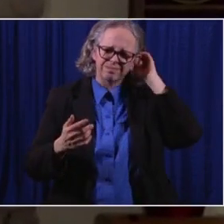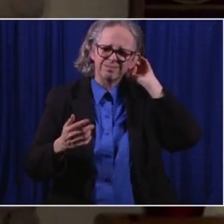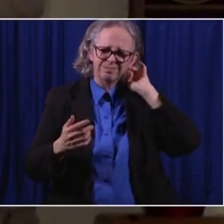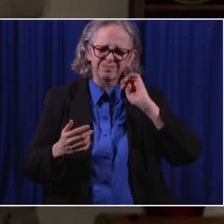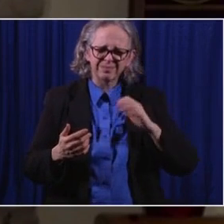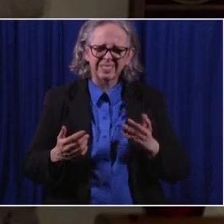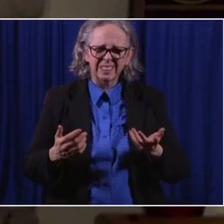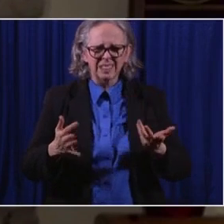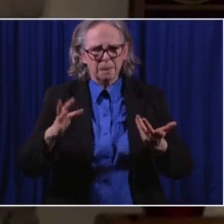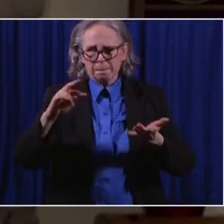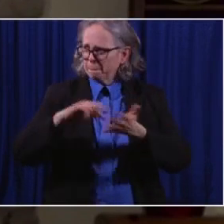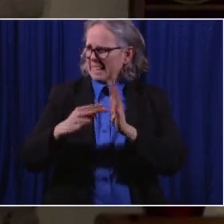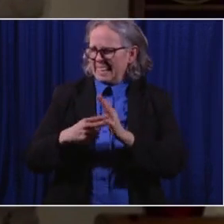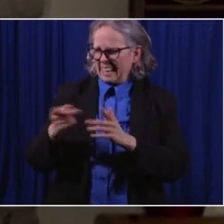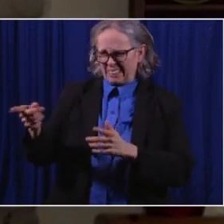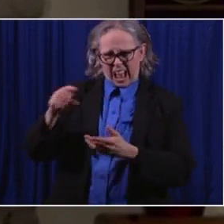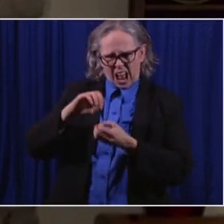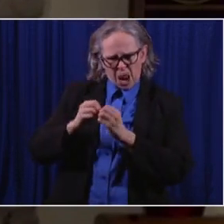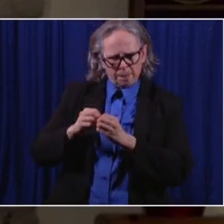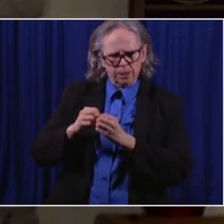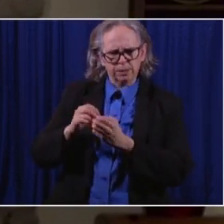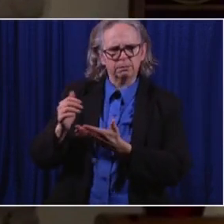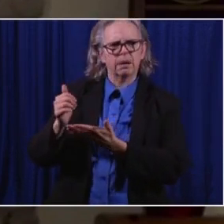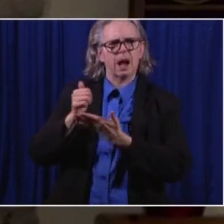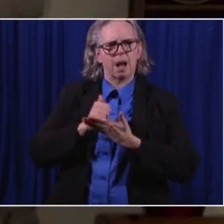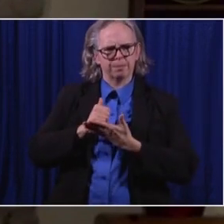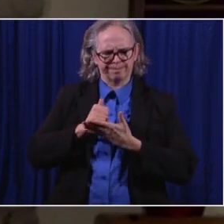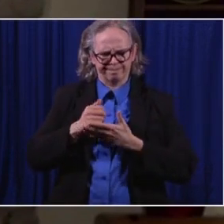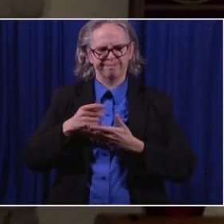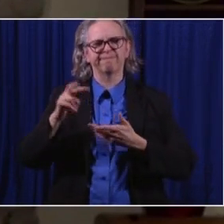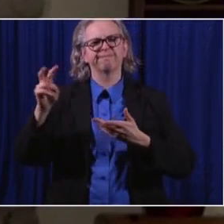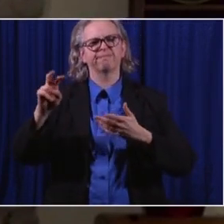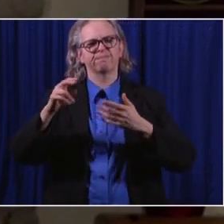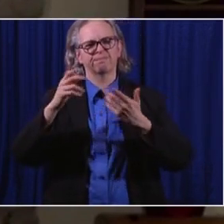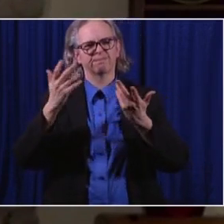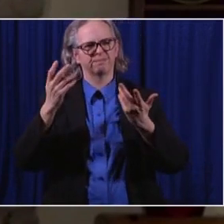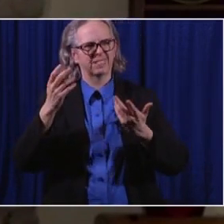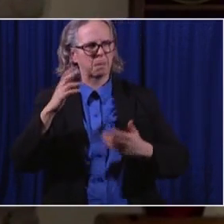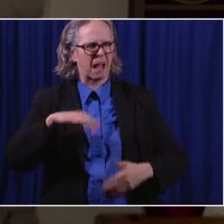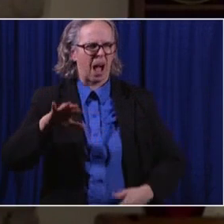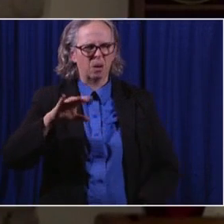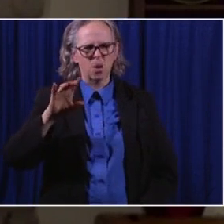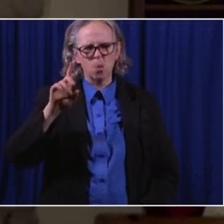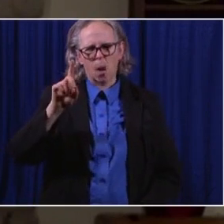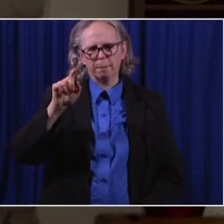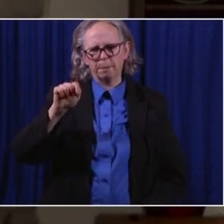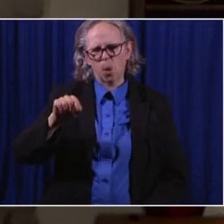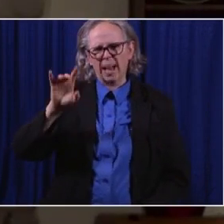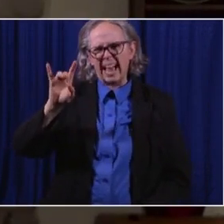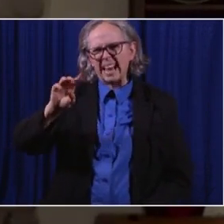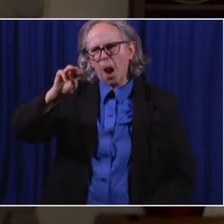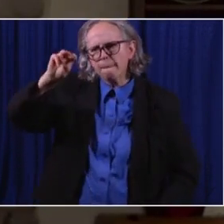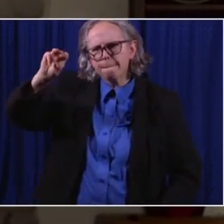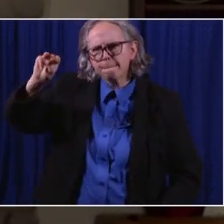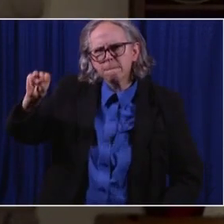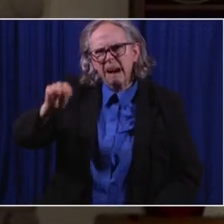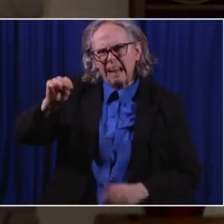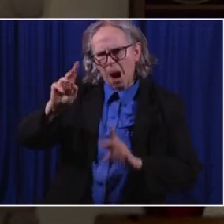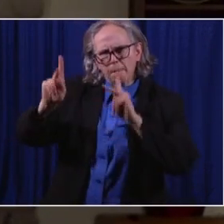approximately that group, 1.8 million Ohioans. And we looked at,